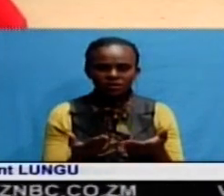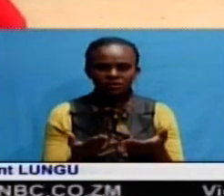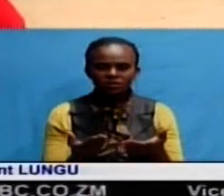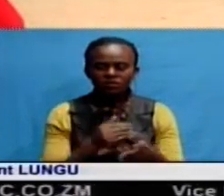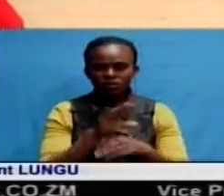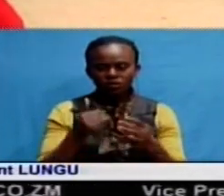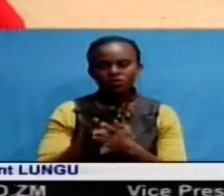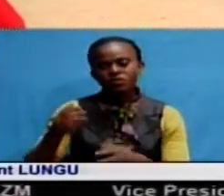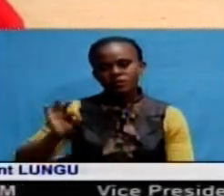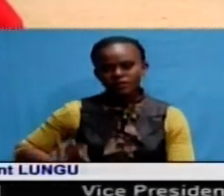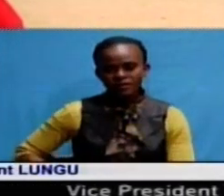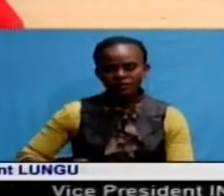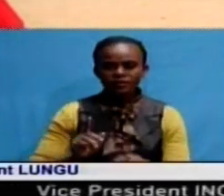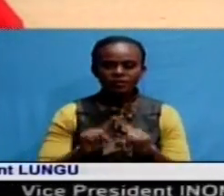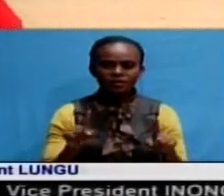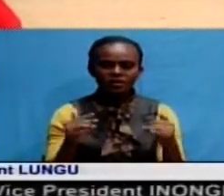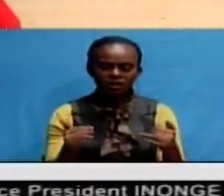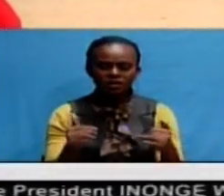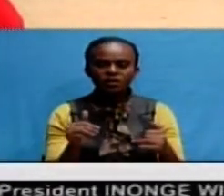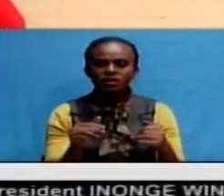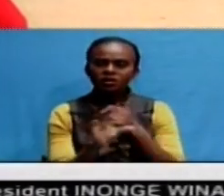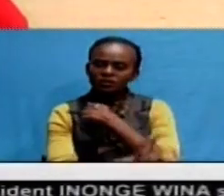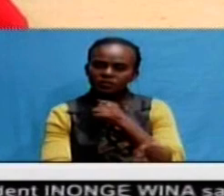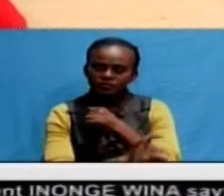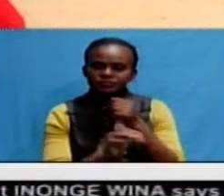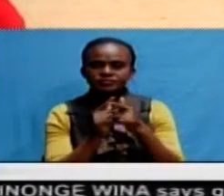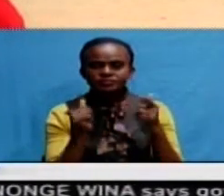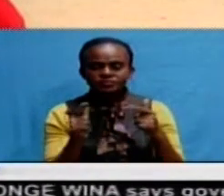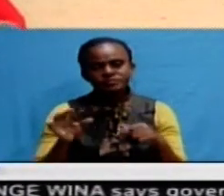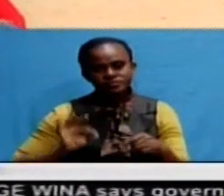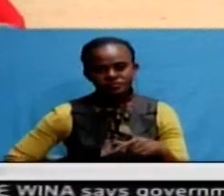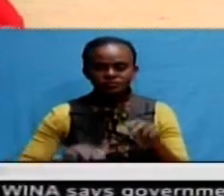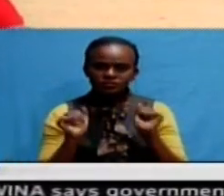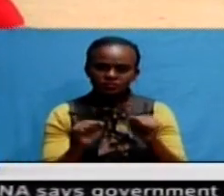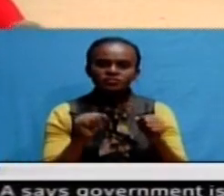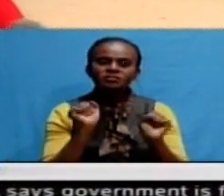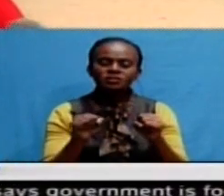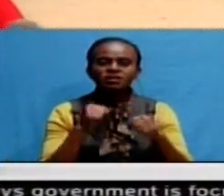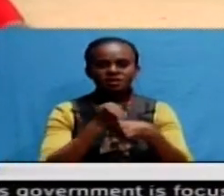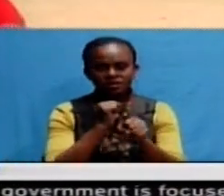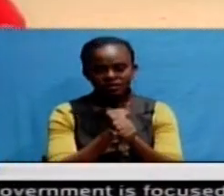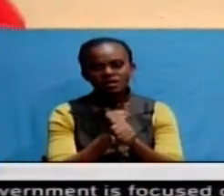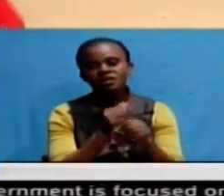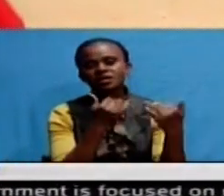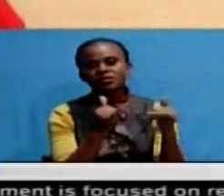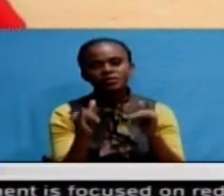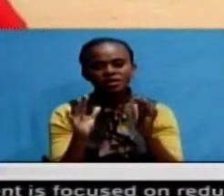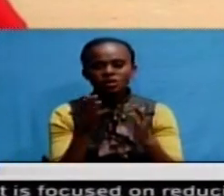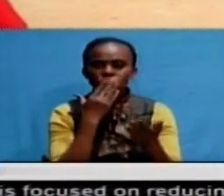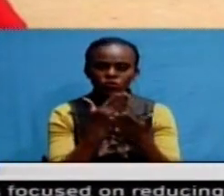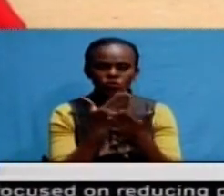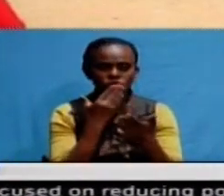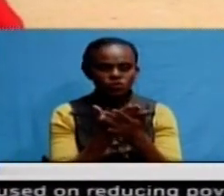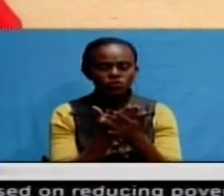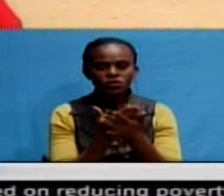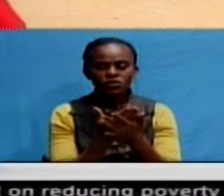our benefit only, but for the country to benefit in large. Because once we produce great players, we'll have a great national team. And